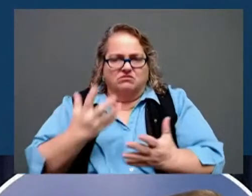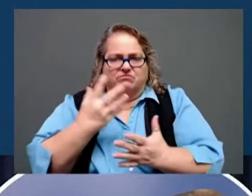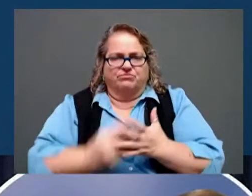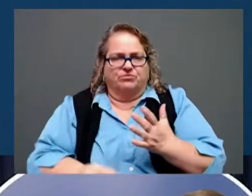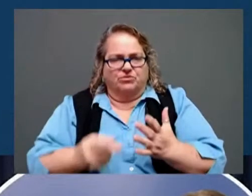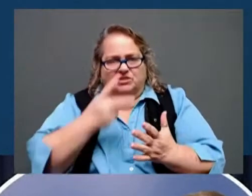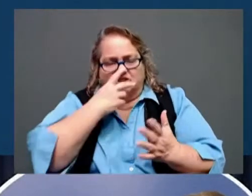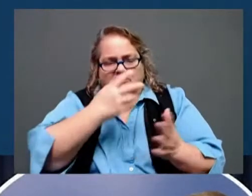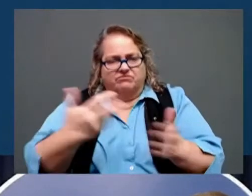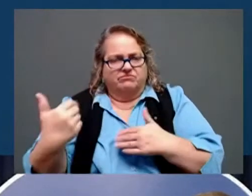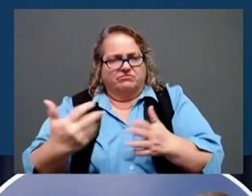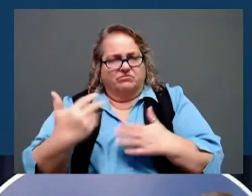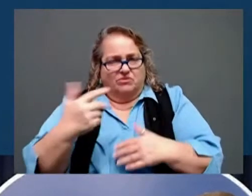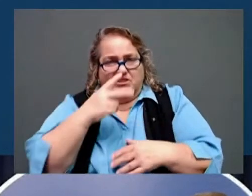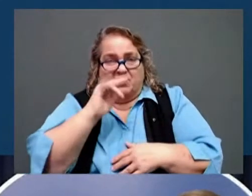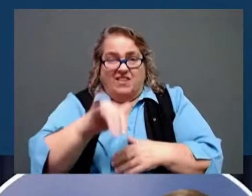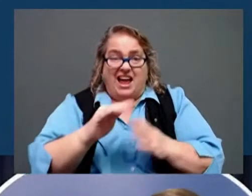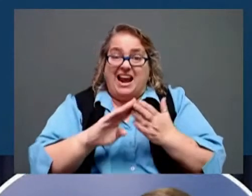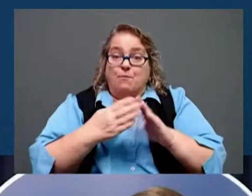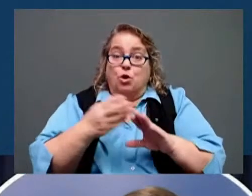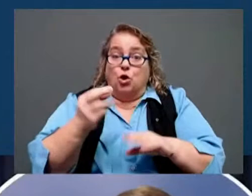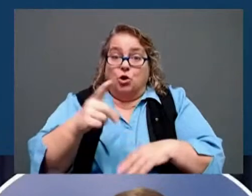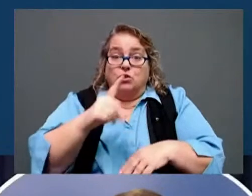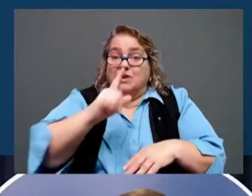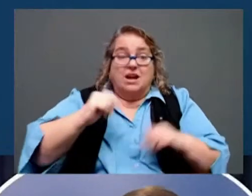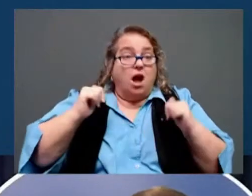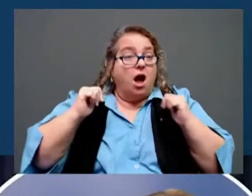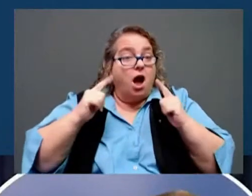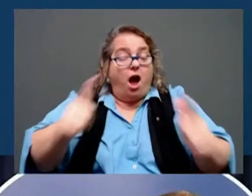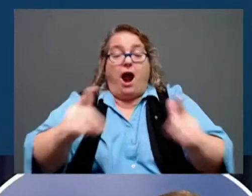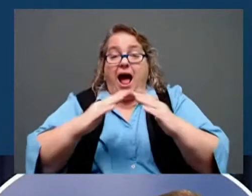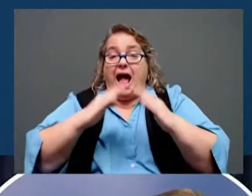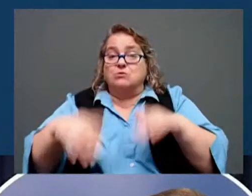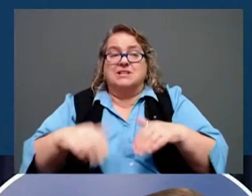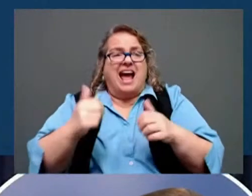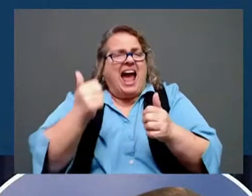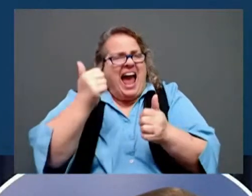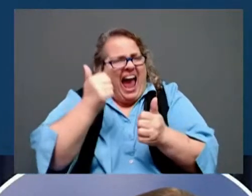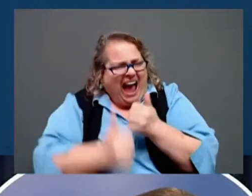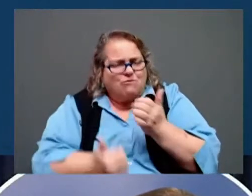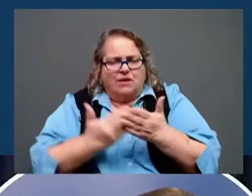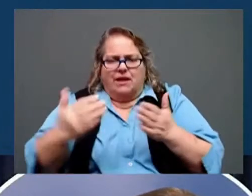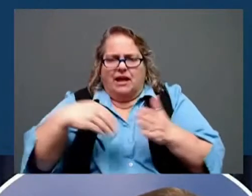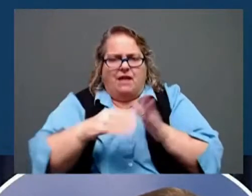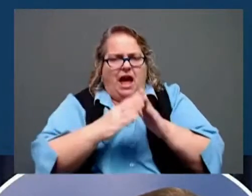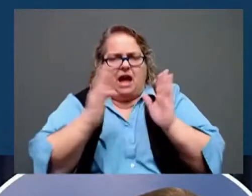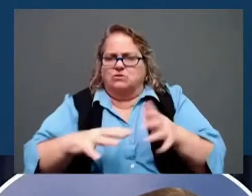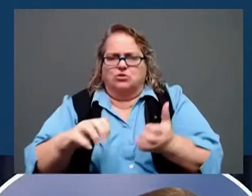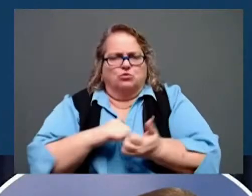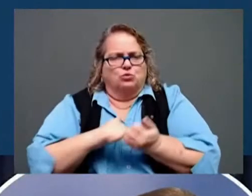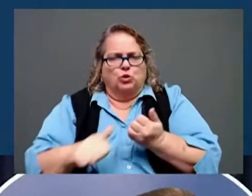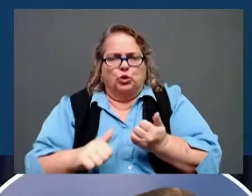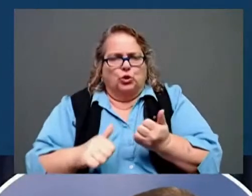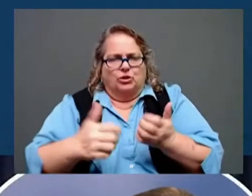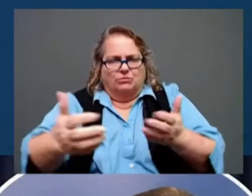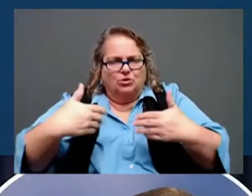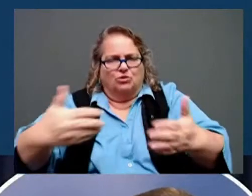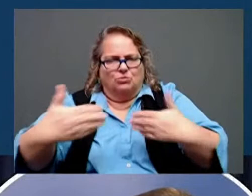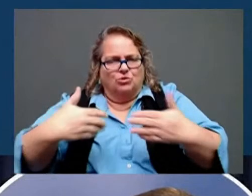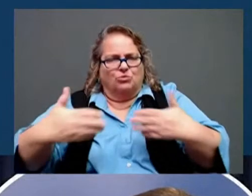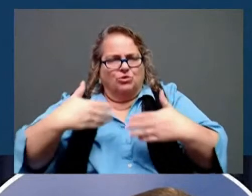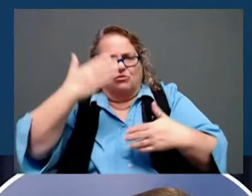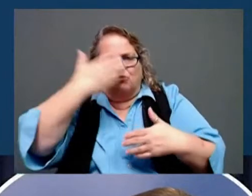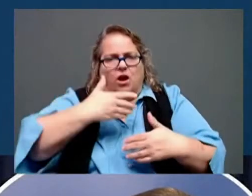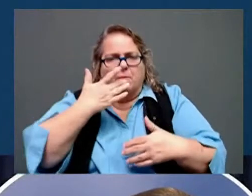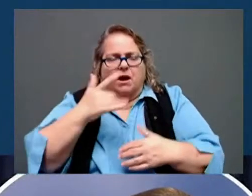down in this neighborhood, everything is ruined, every single thing inside the house, and they're pulling it all out in front because of the mold. I mean,